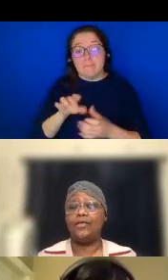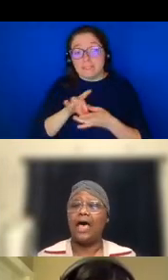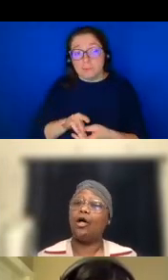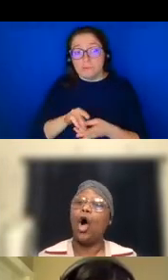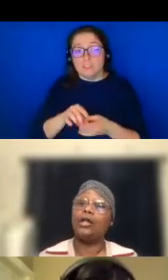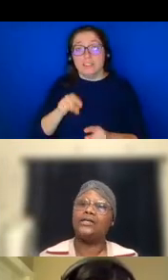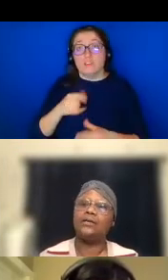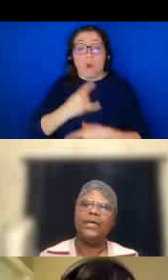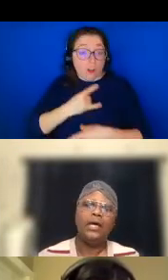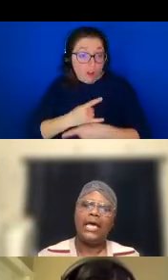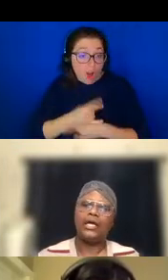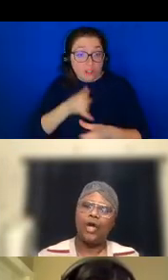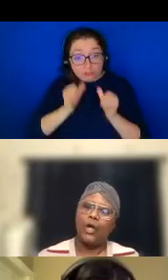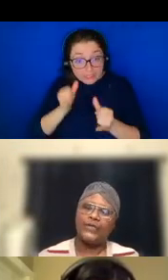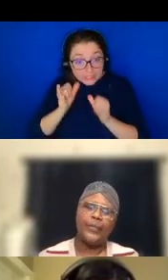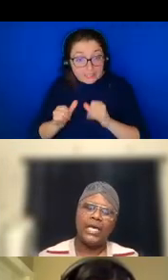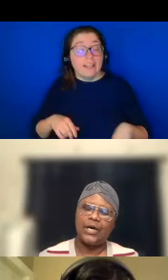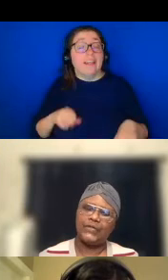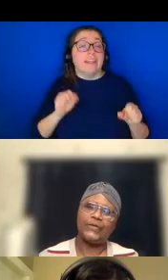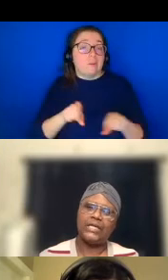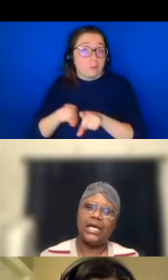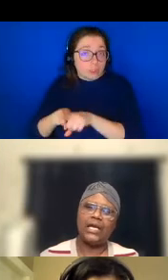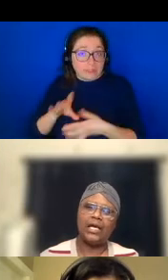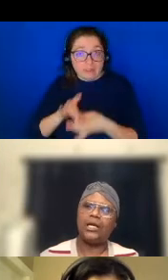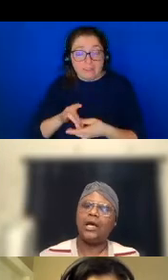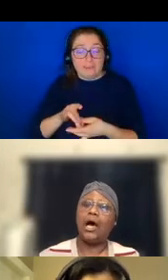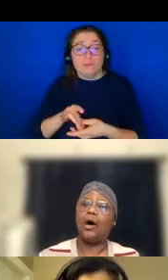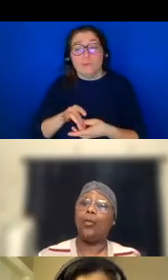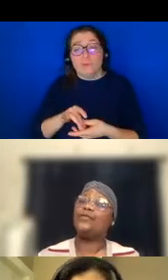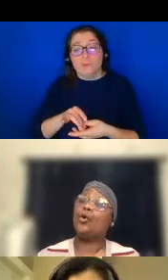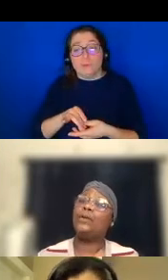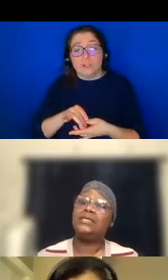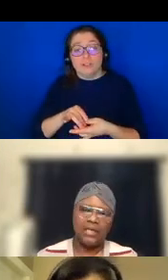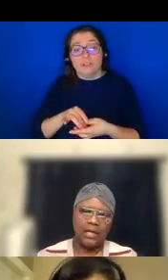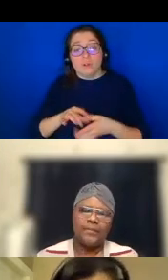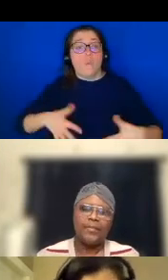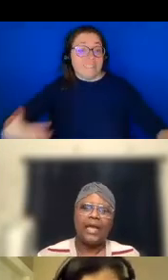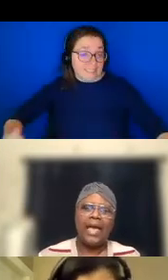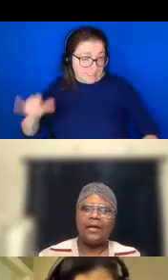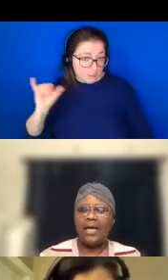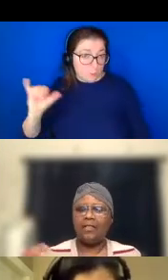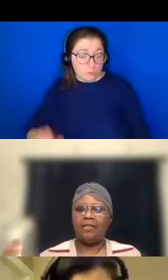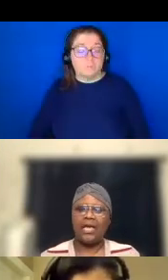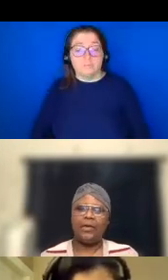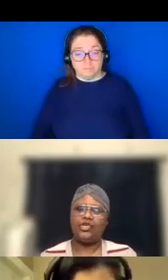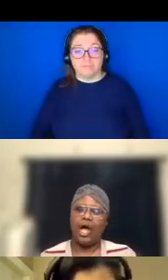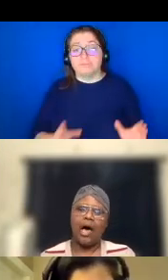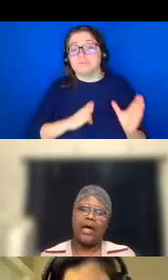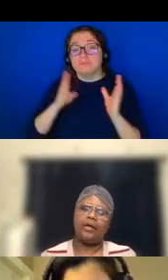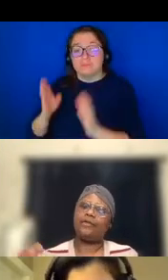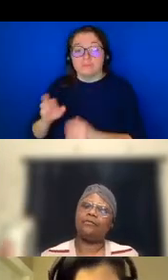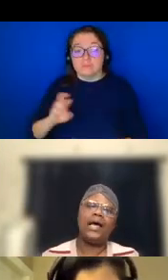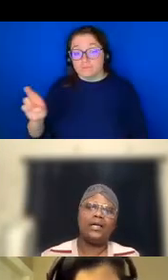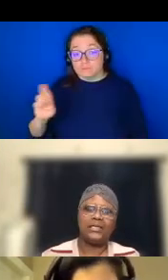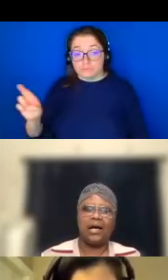with alcoholism. It can also be associated with obesity. And in the image on